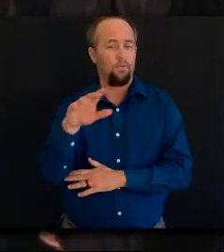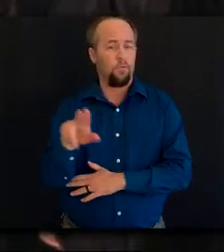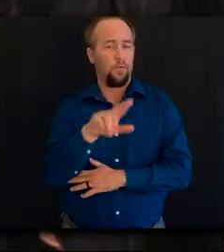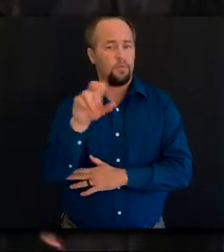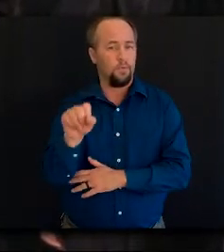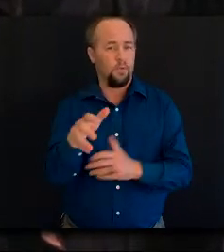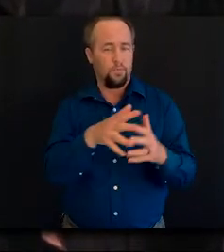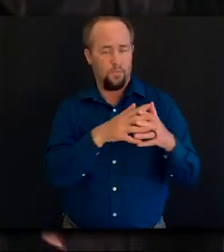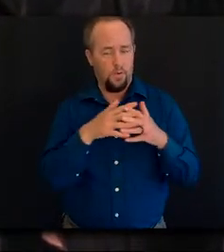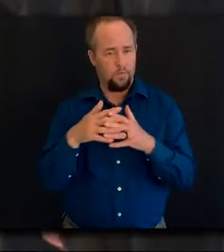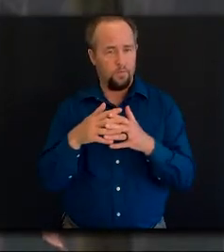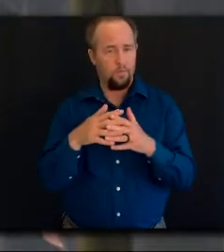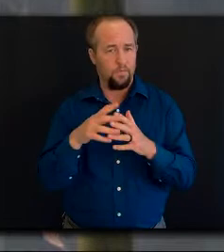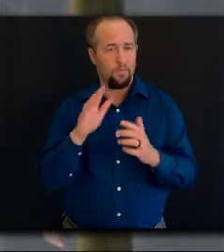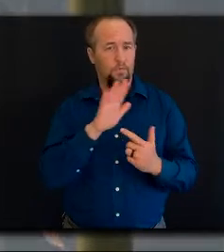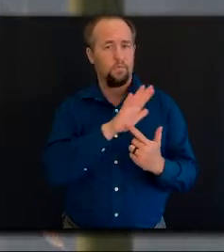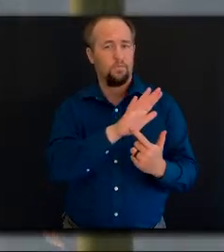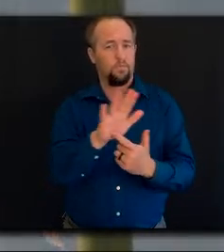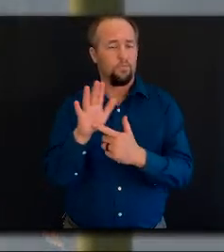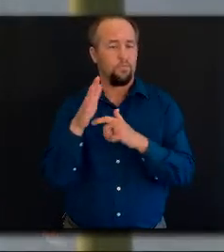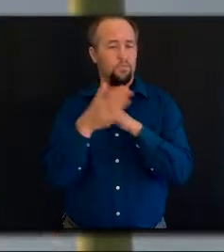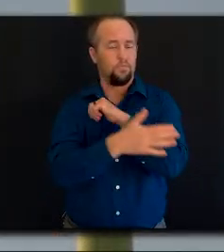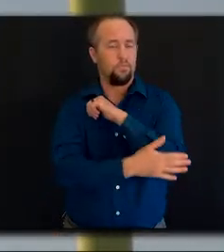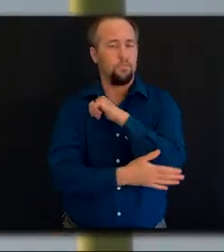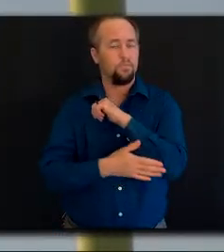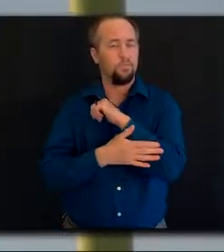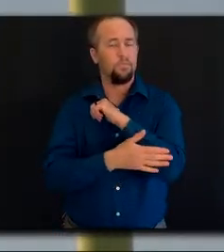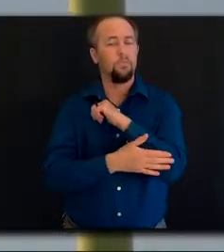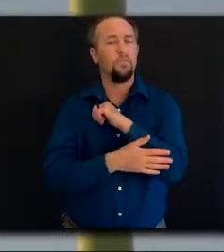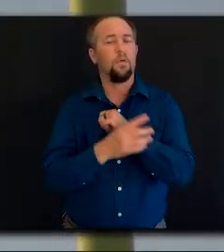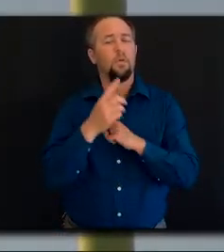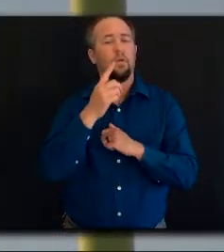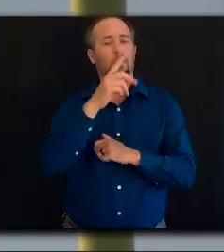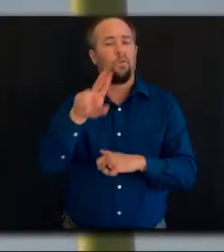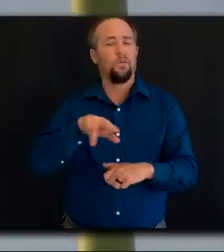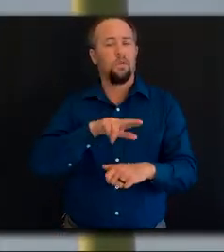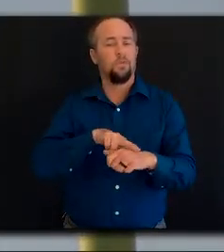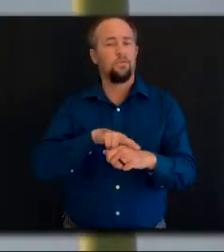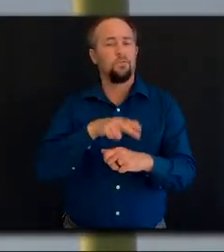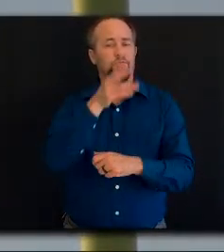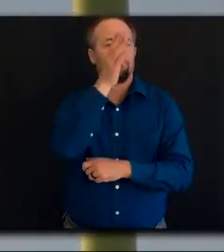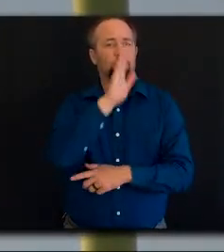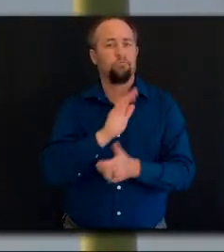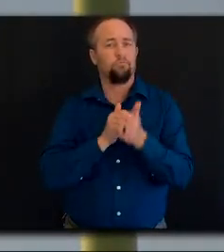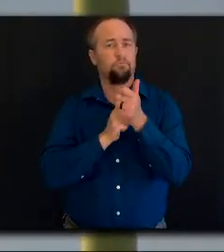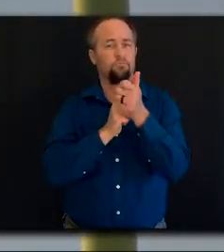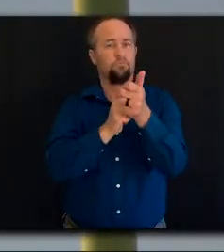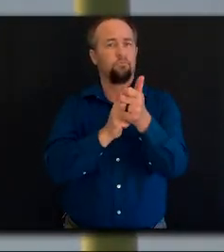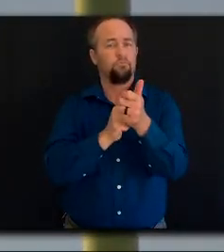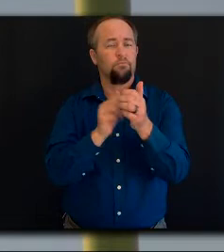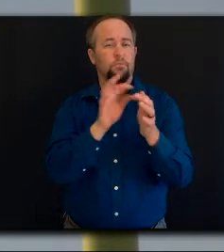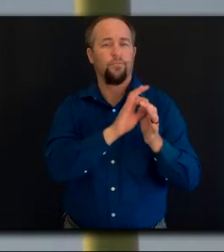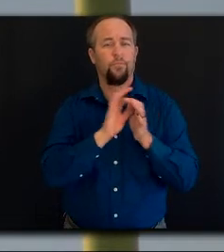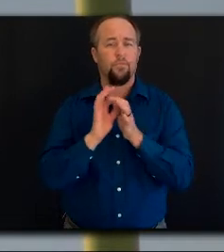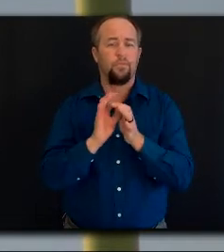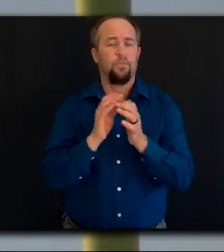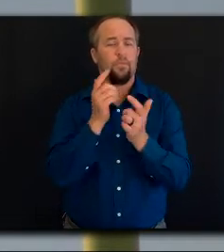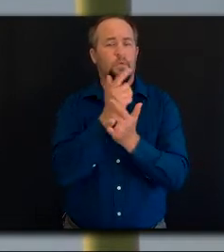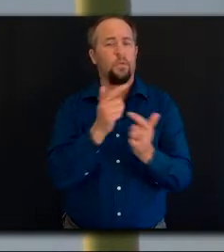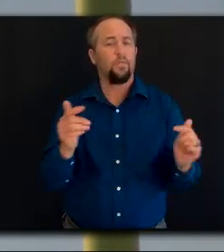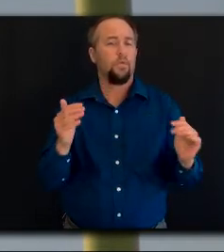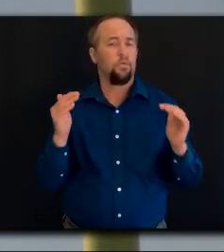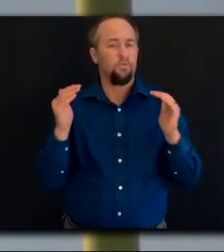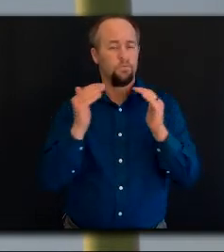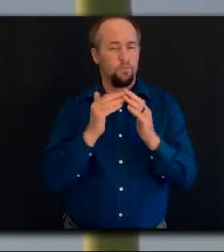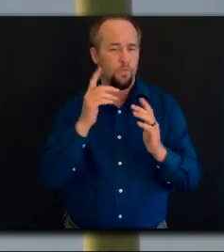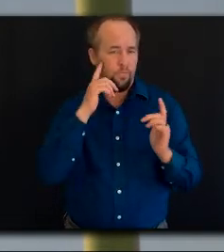of America, and to the republic for which it stands, one nation, under God, indivisible, with